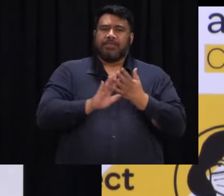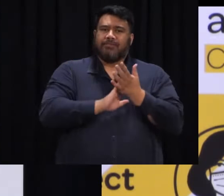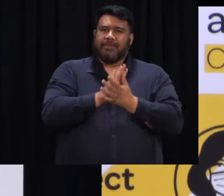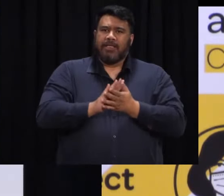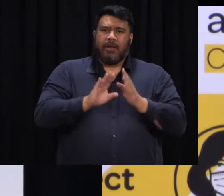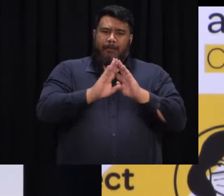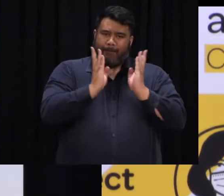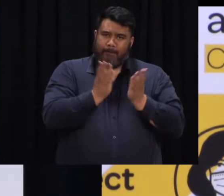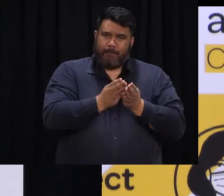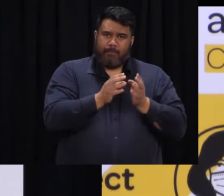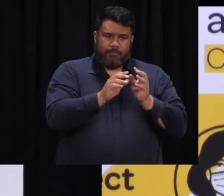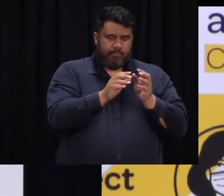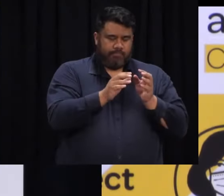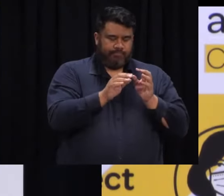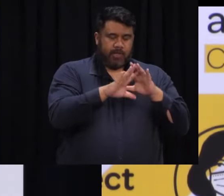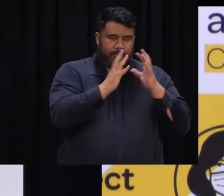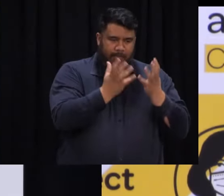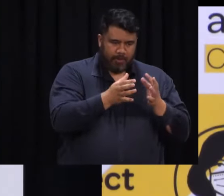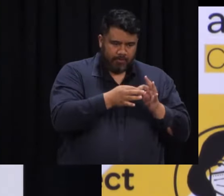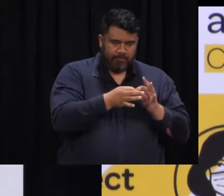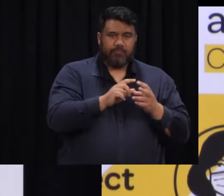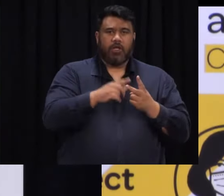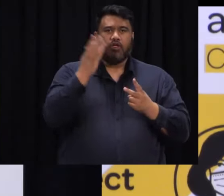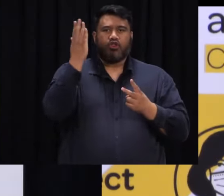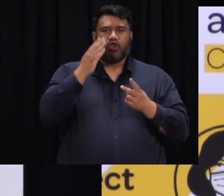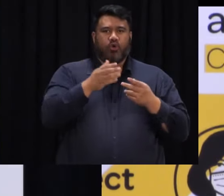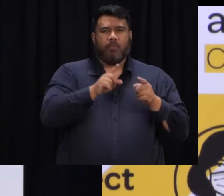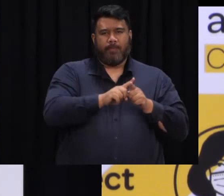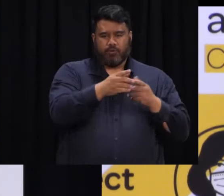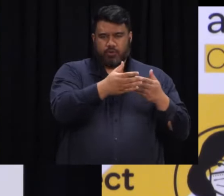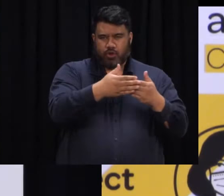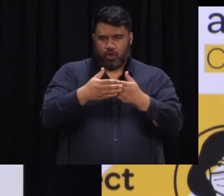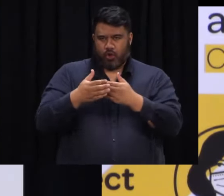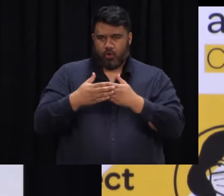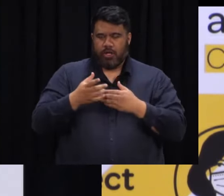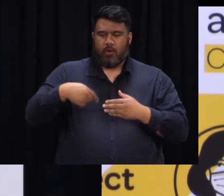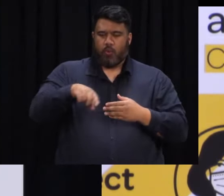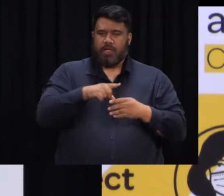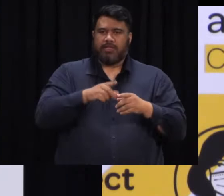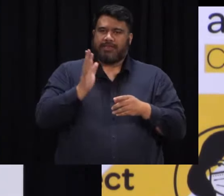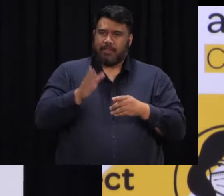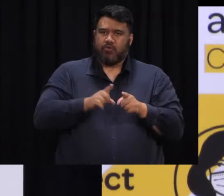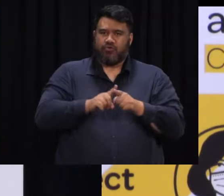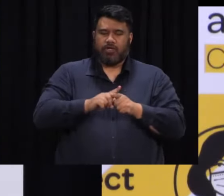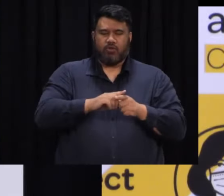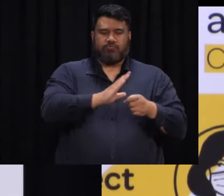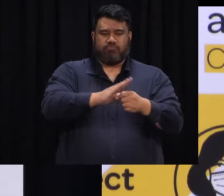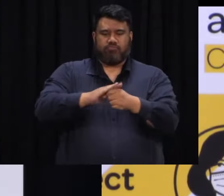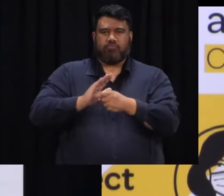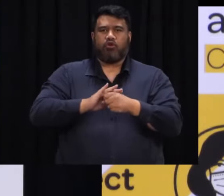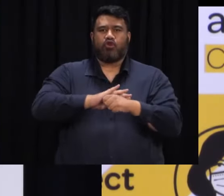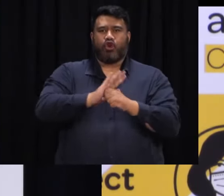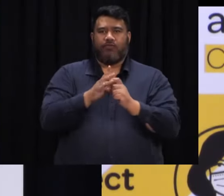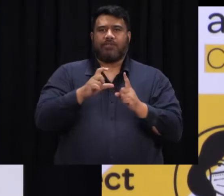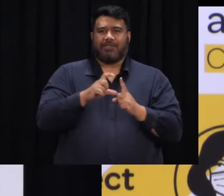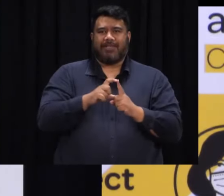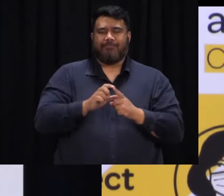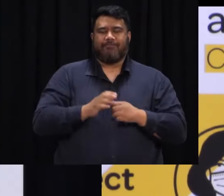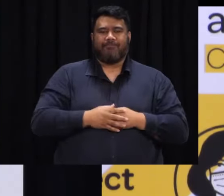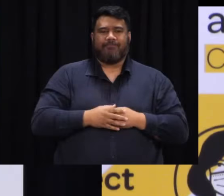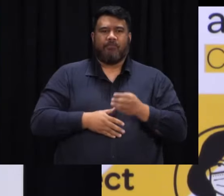schools remain, broadly speaking, closed, and we keep doing the job of stamping out COVID. Elaborate on your closing comments.